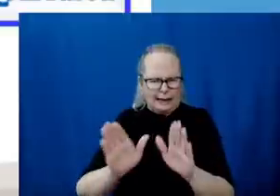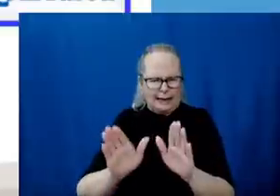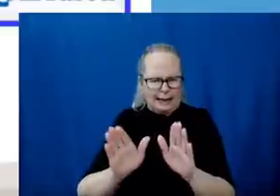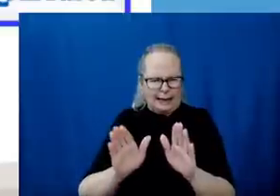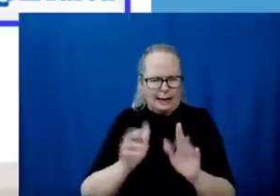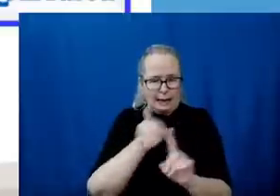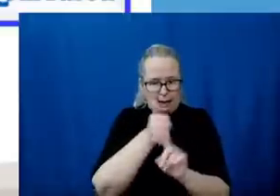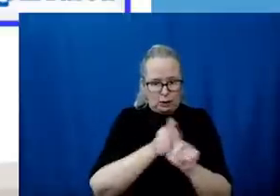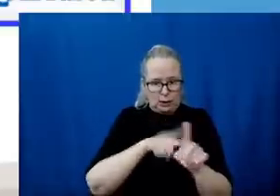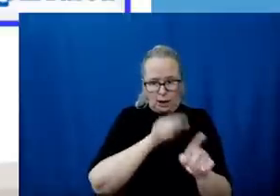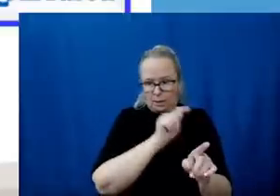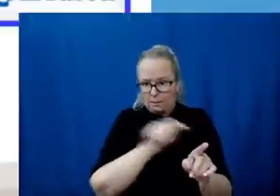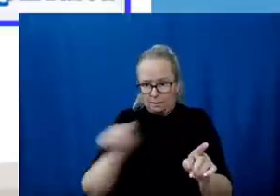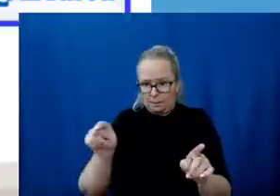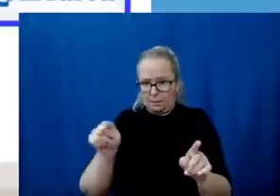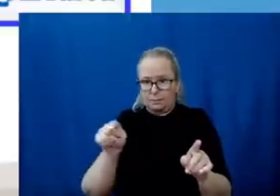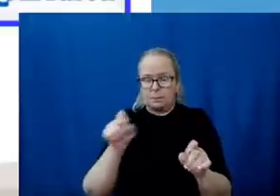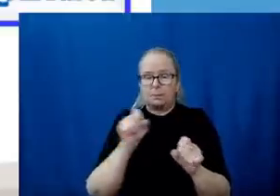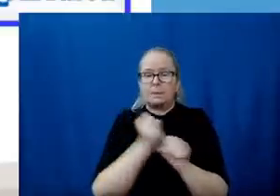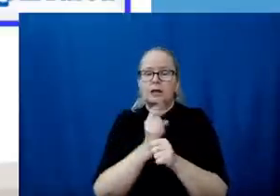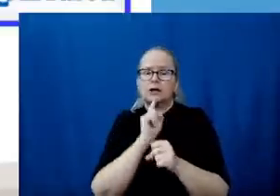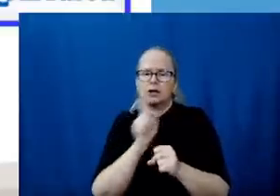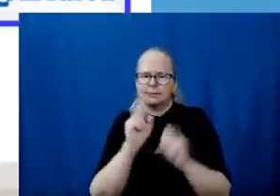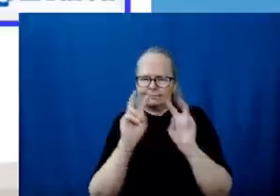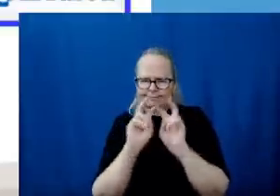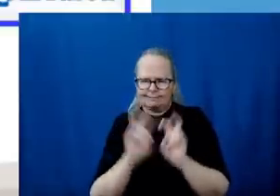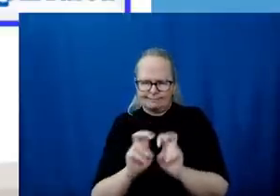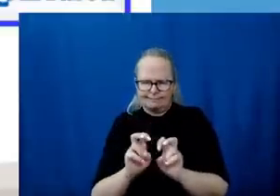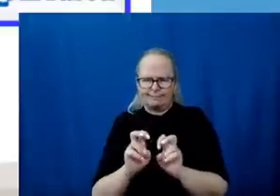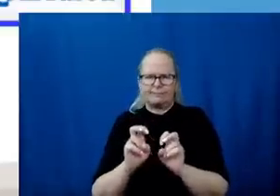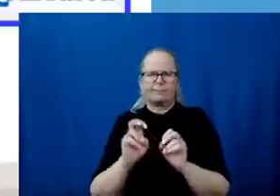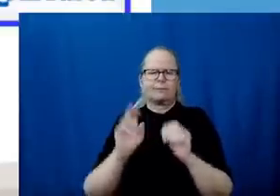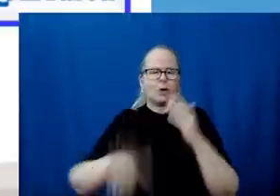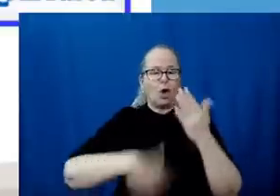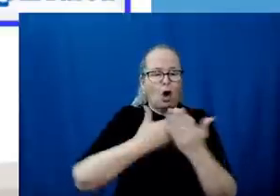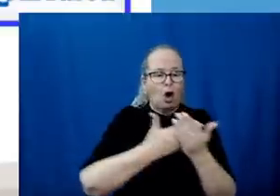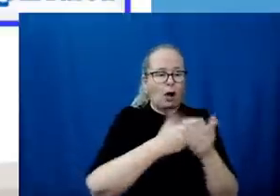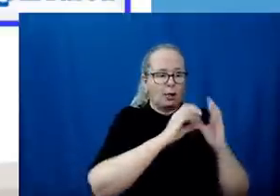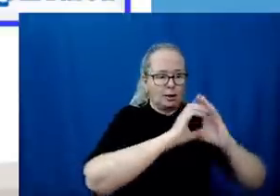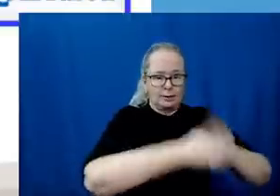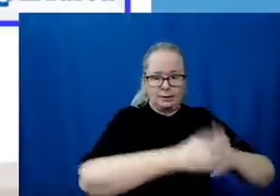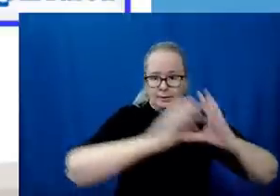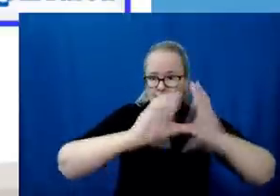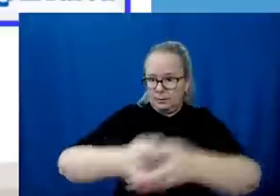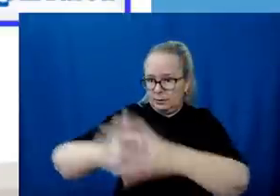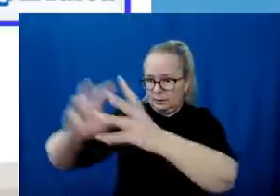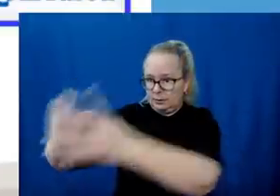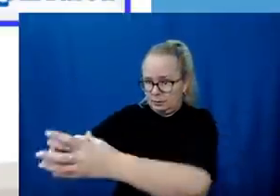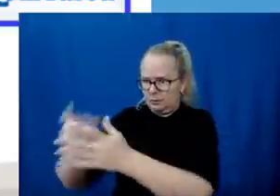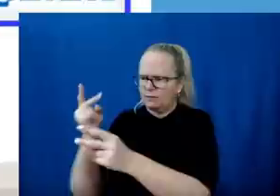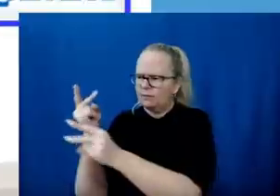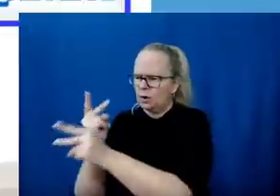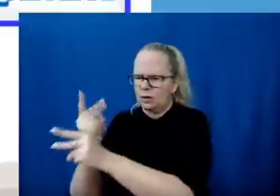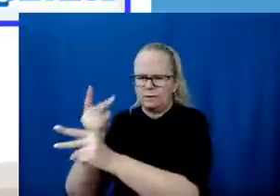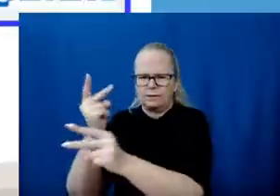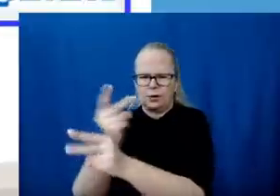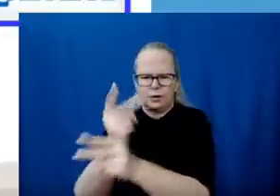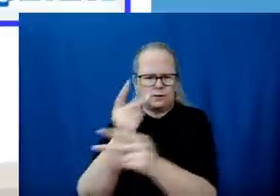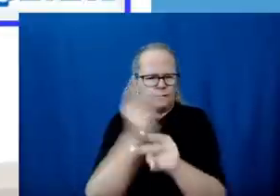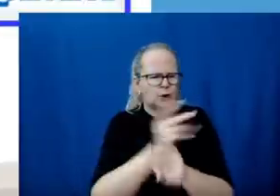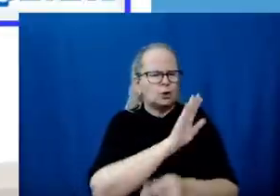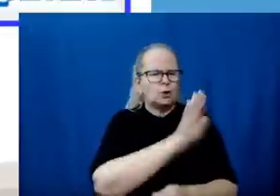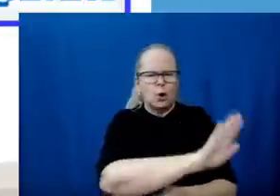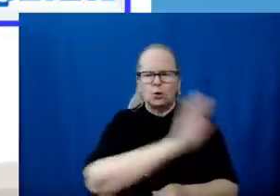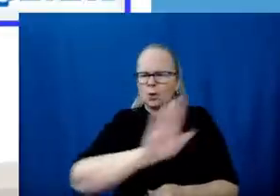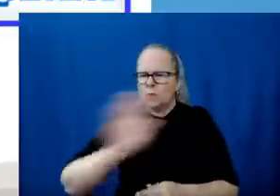real time and a limited supply chain in terms of getting access. So we've all had to figure things out on our own and validate different